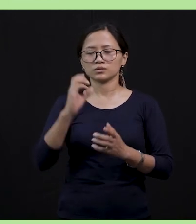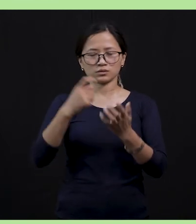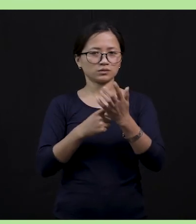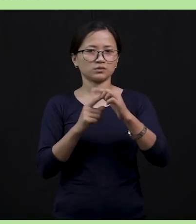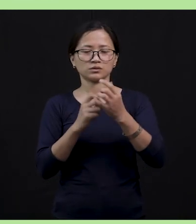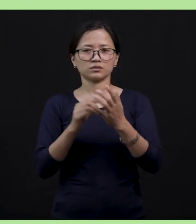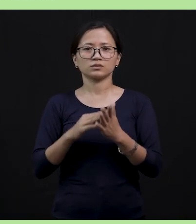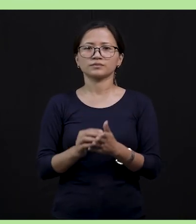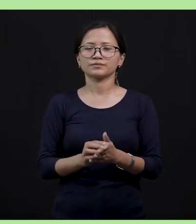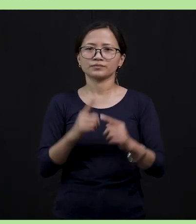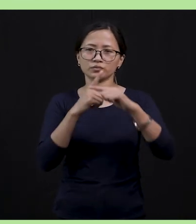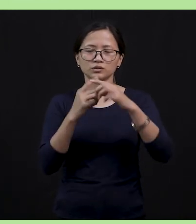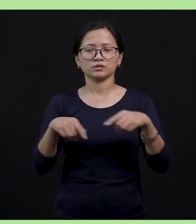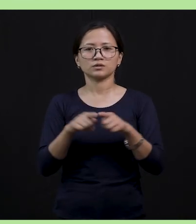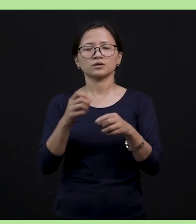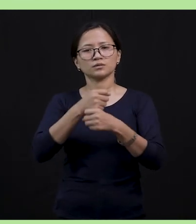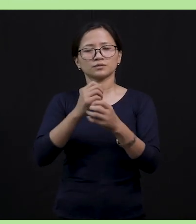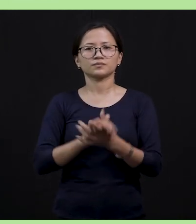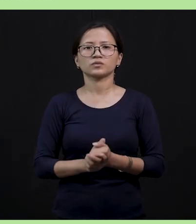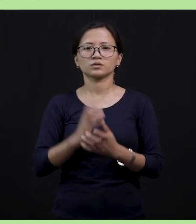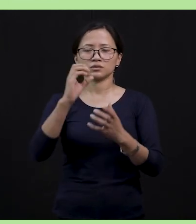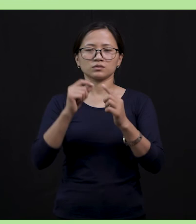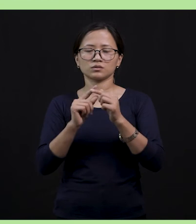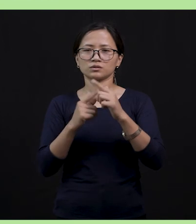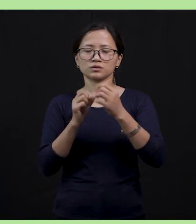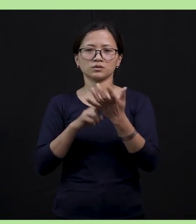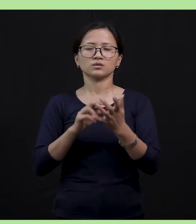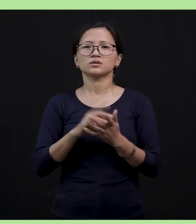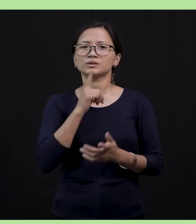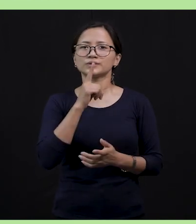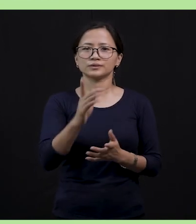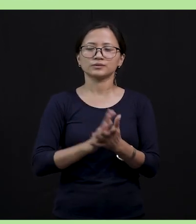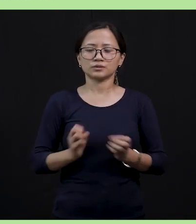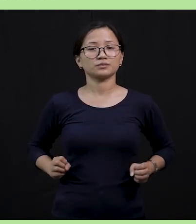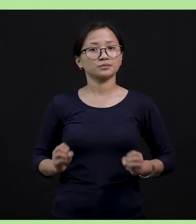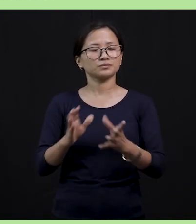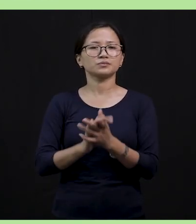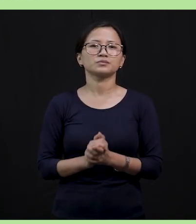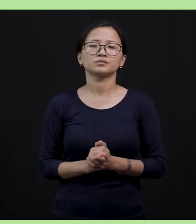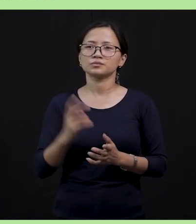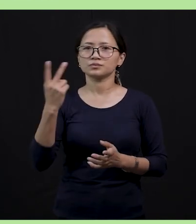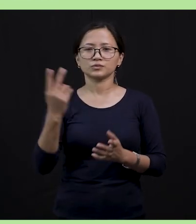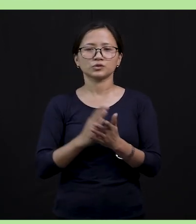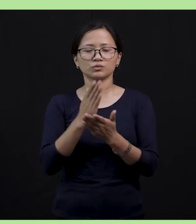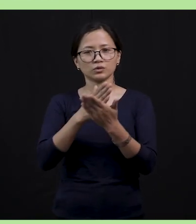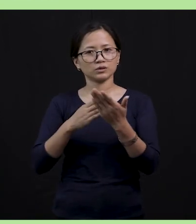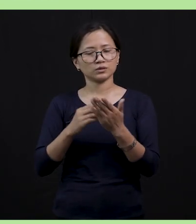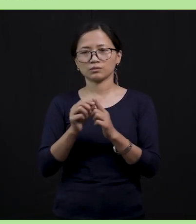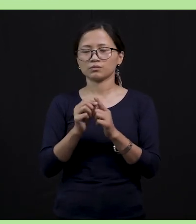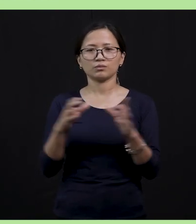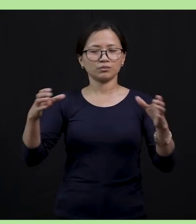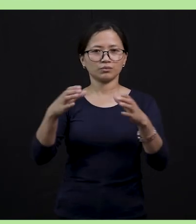criticism which is positive and constructive. Coalition government is, I just told you right in the beginning, when two political parties